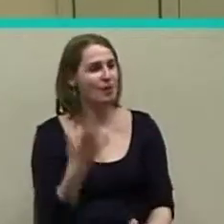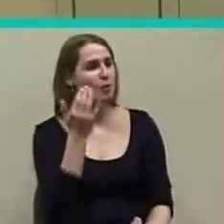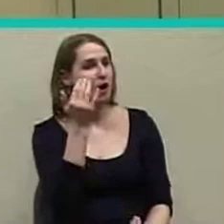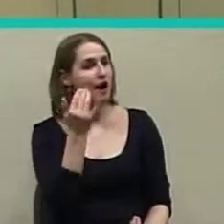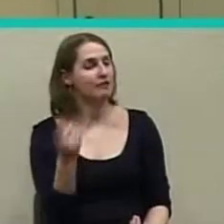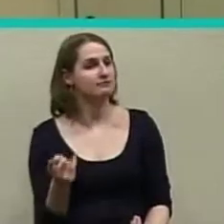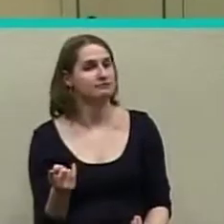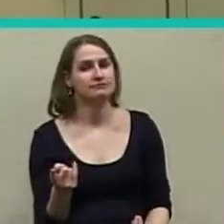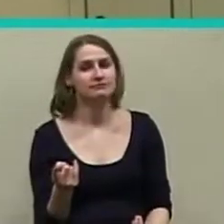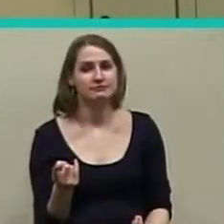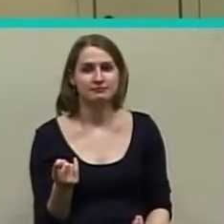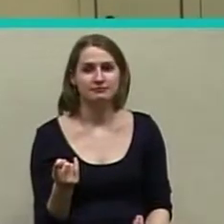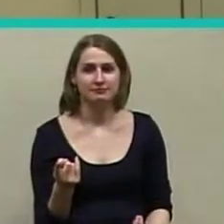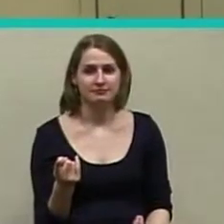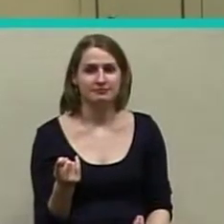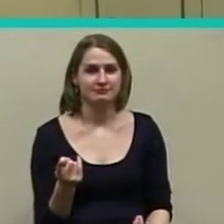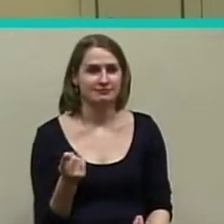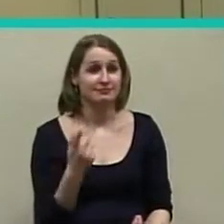dollars in that machine?